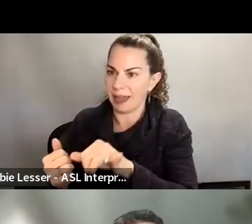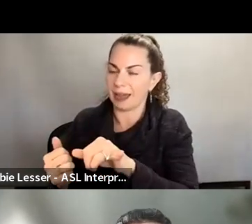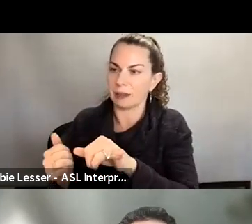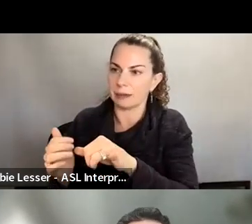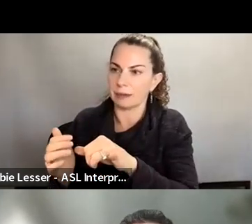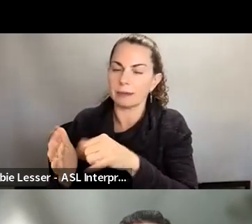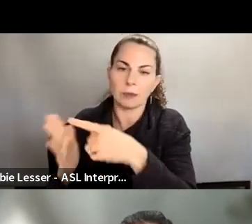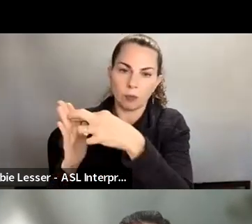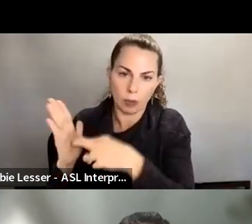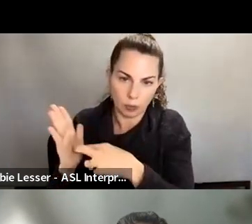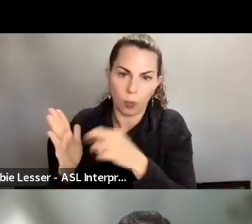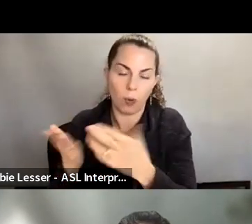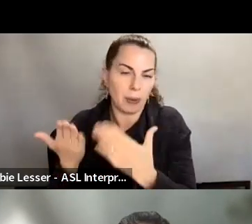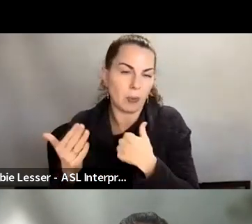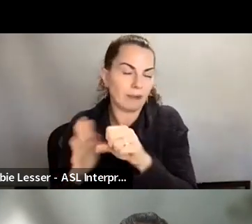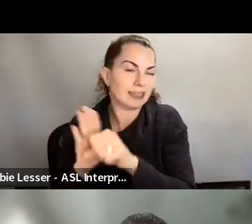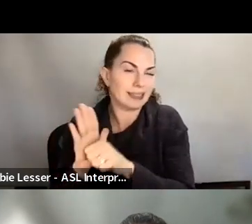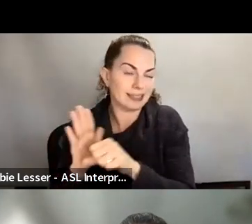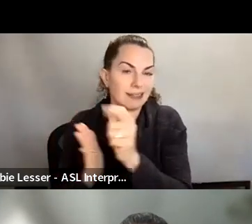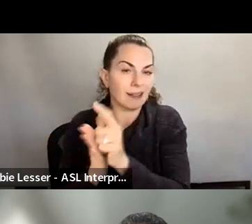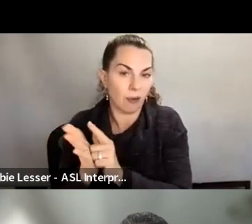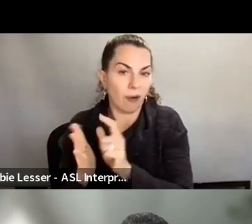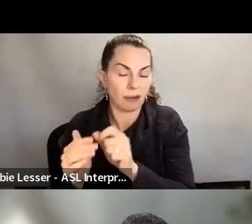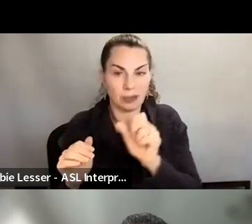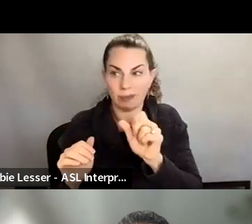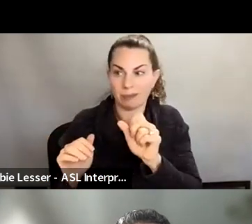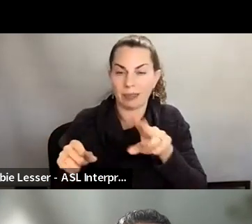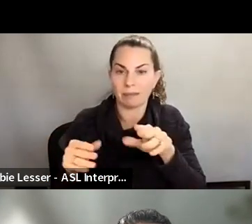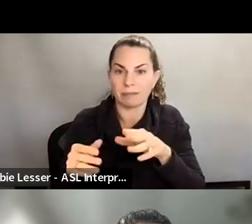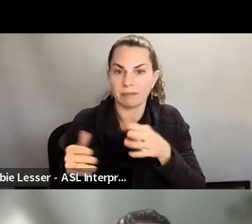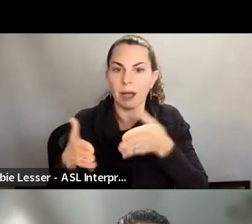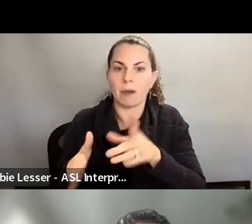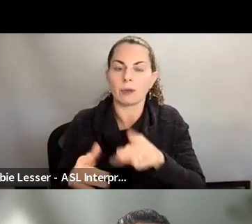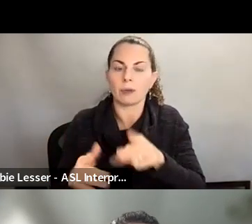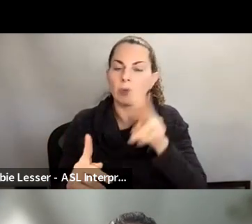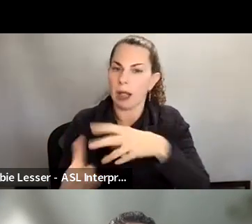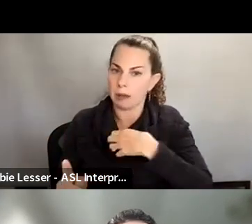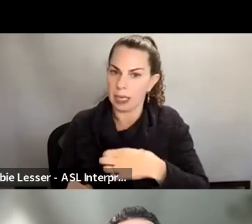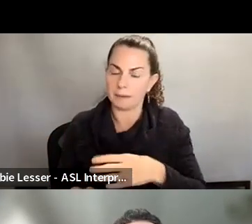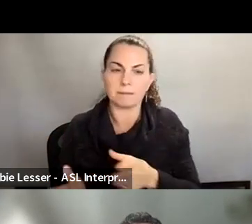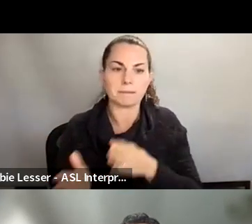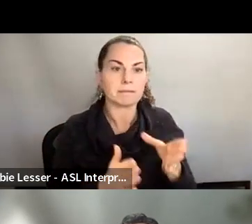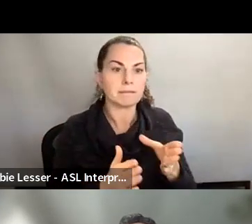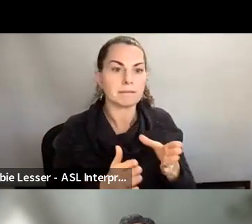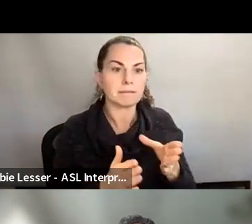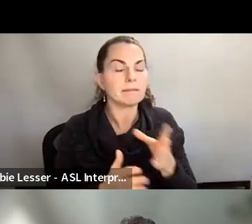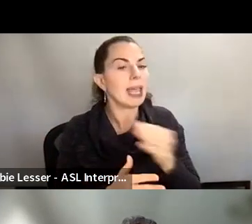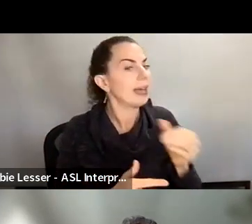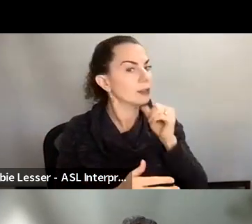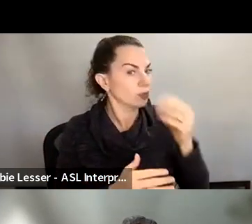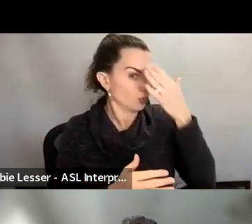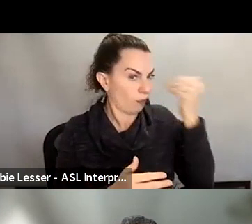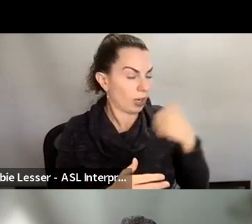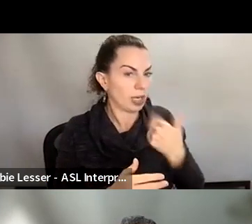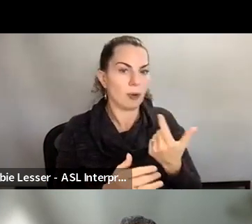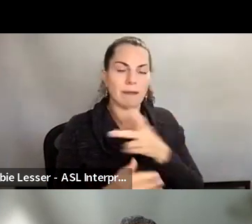law or state ordinance that allows you to file a complaint on those bases as well. And Andy, I mean, don't forget that you have patient advocates